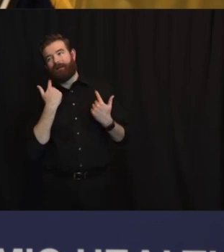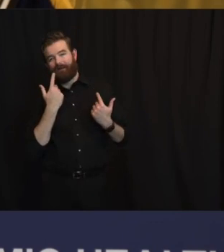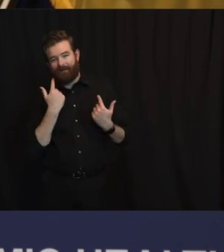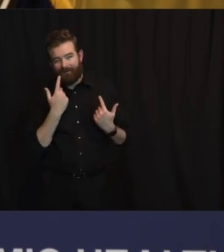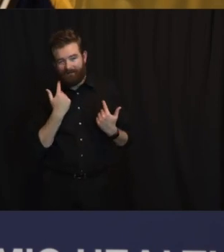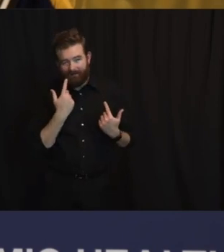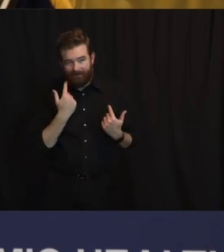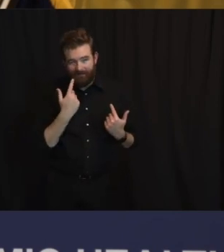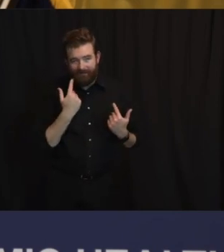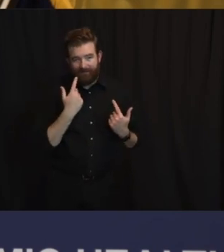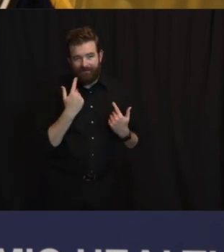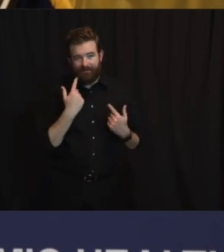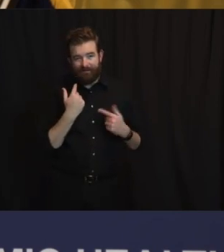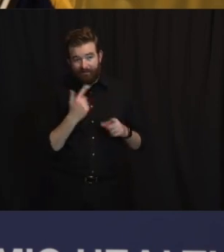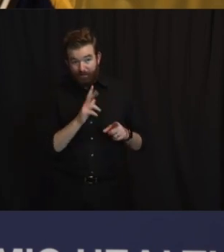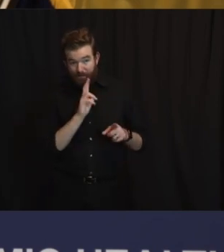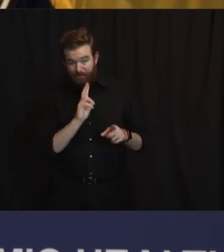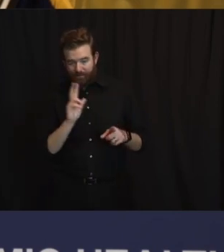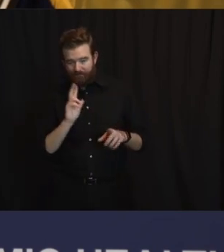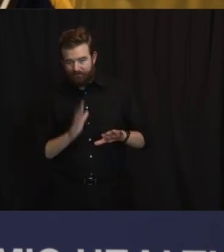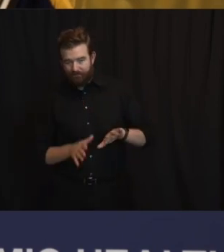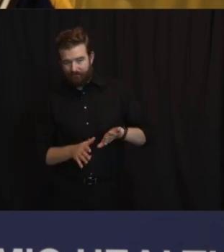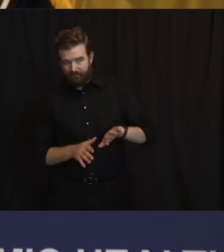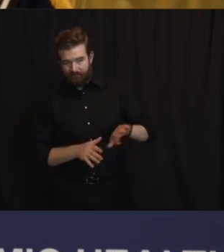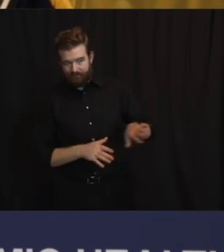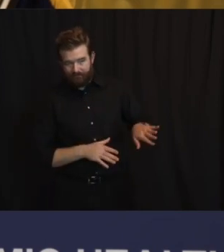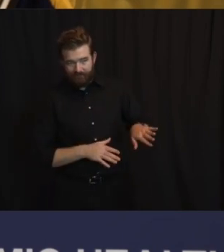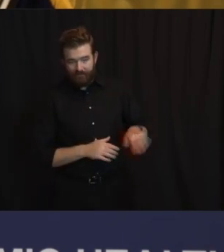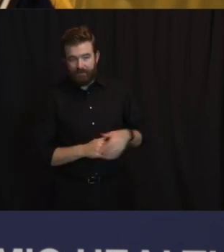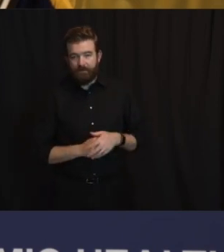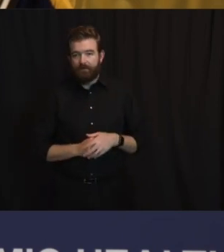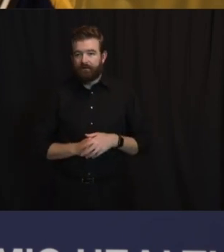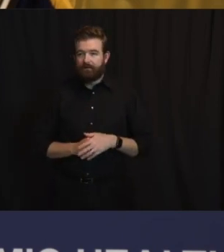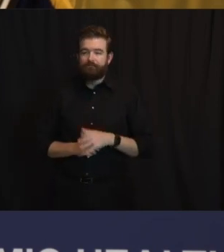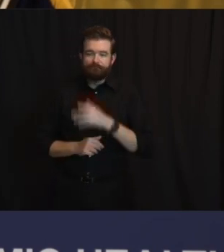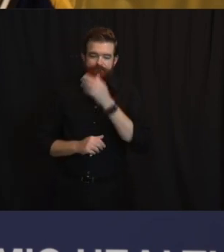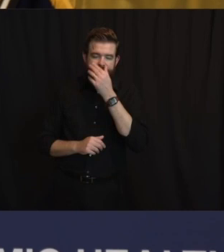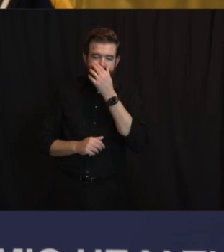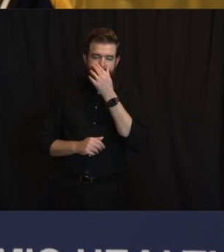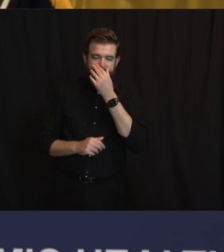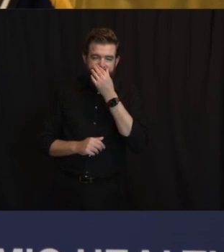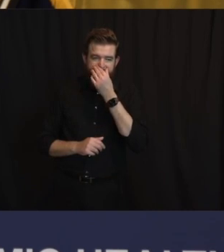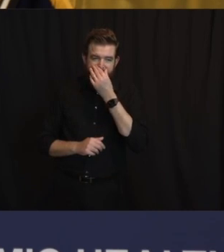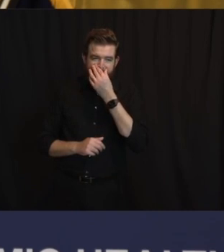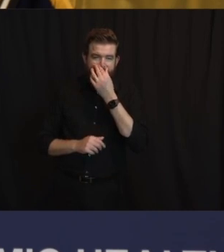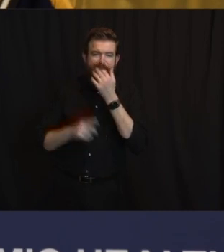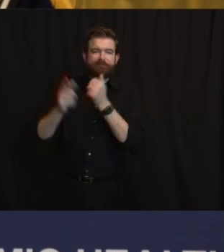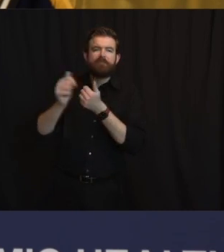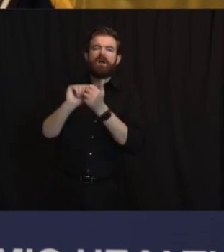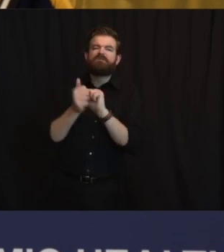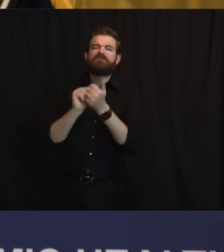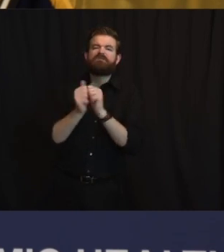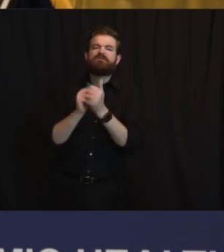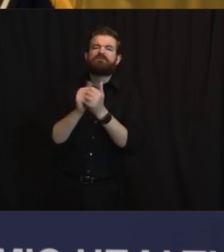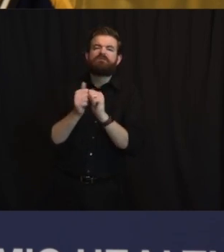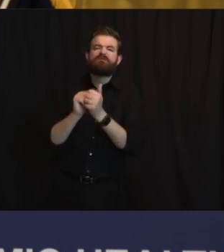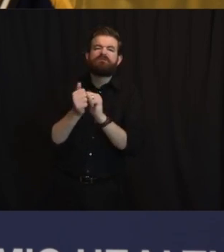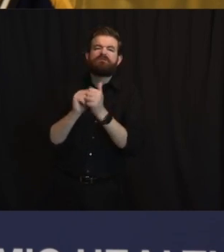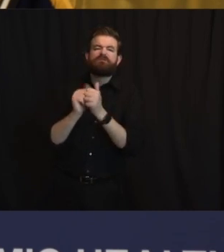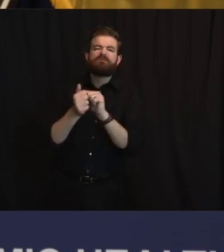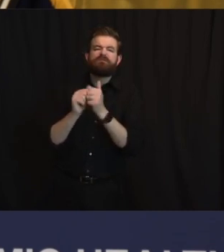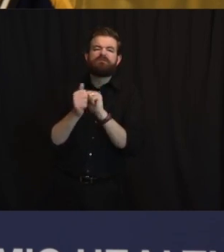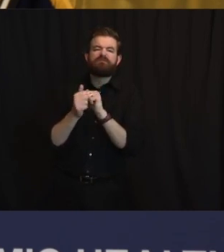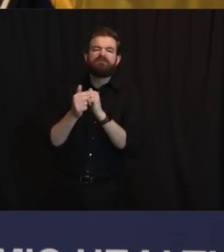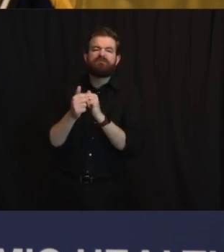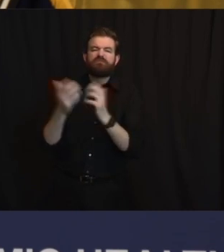off because we already know, right. And final question about the contest. Other than being featured, what is the prize, or is there